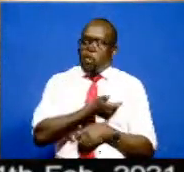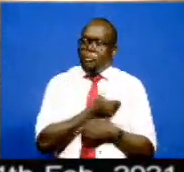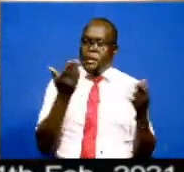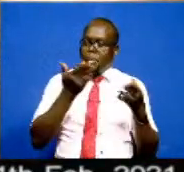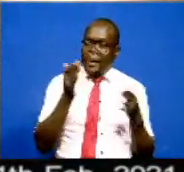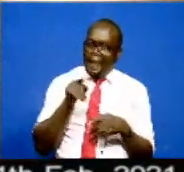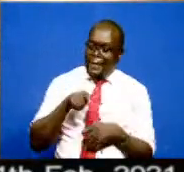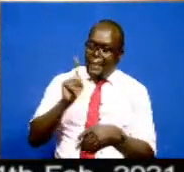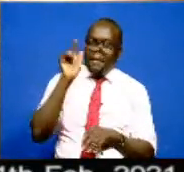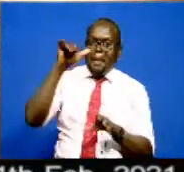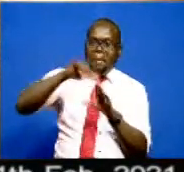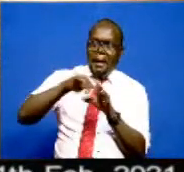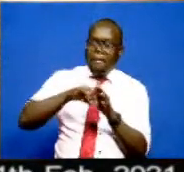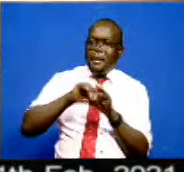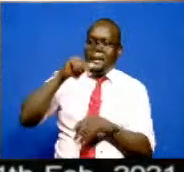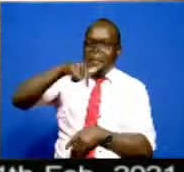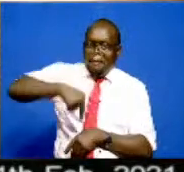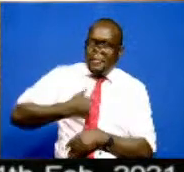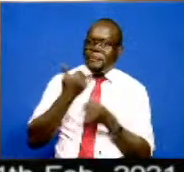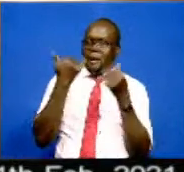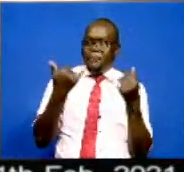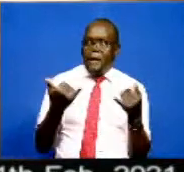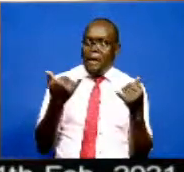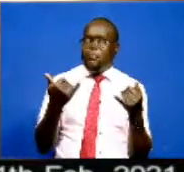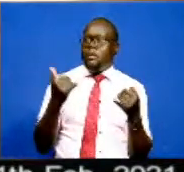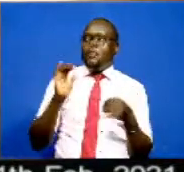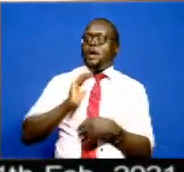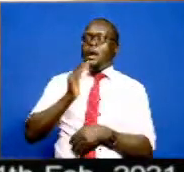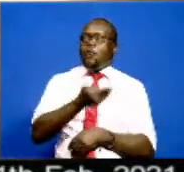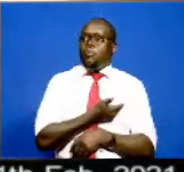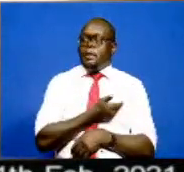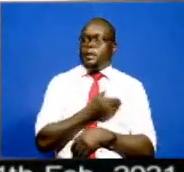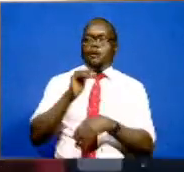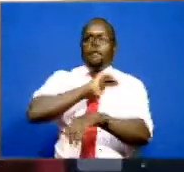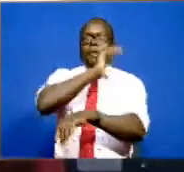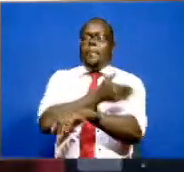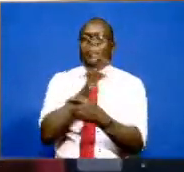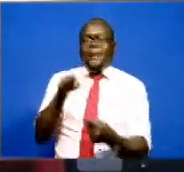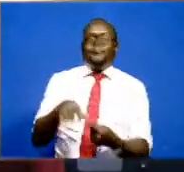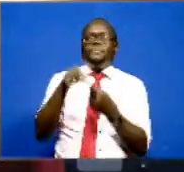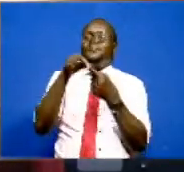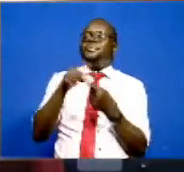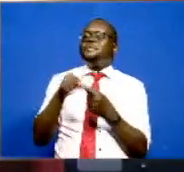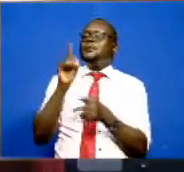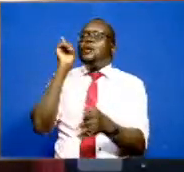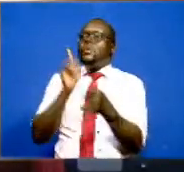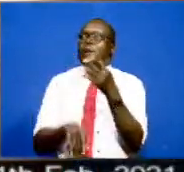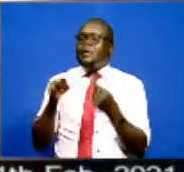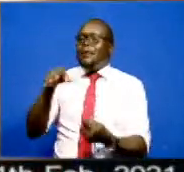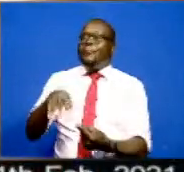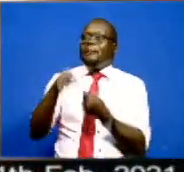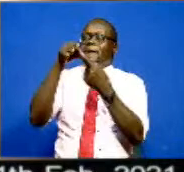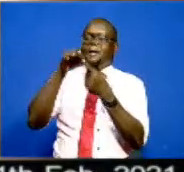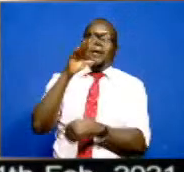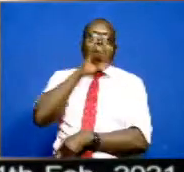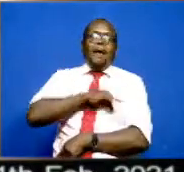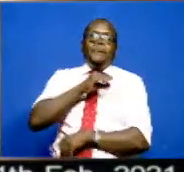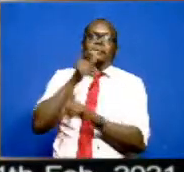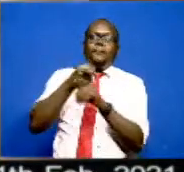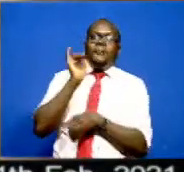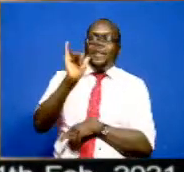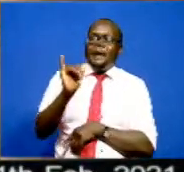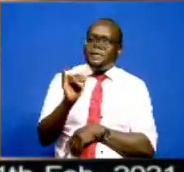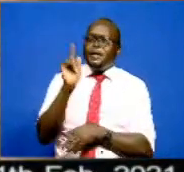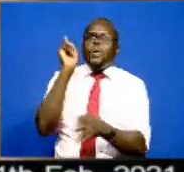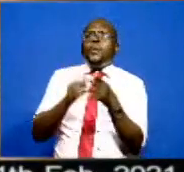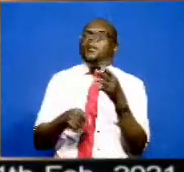are. Like myself now, where I'm in Committee of Powers and Privilege, what privilege do I get from it? What